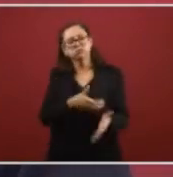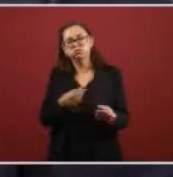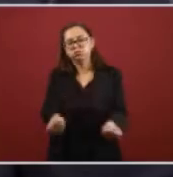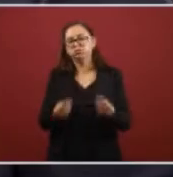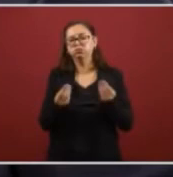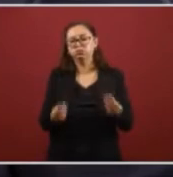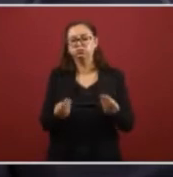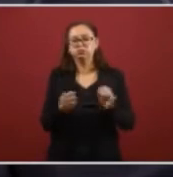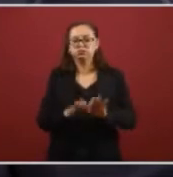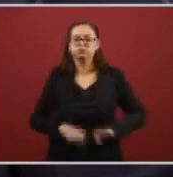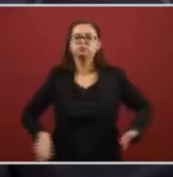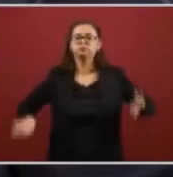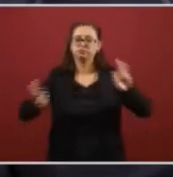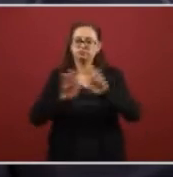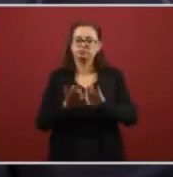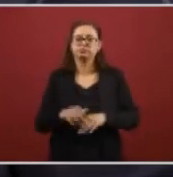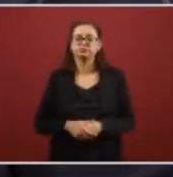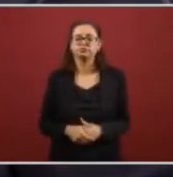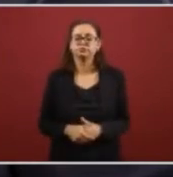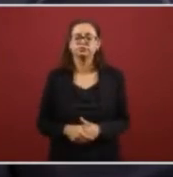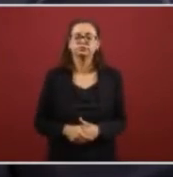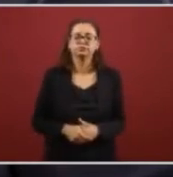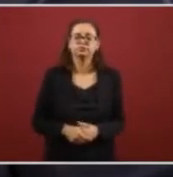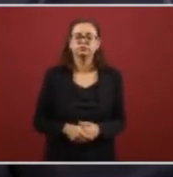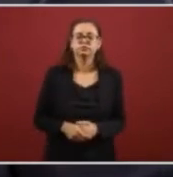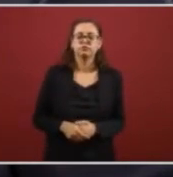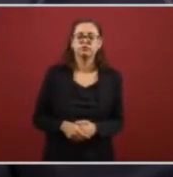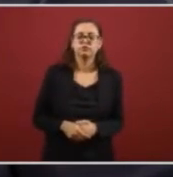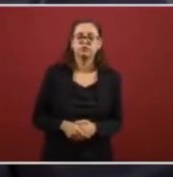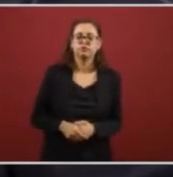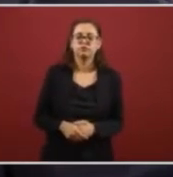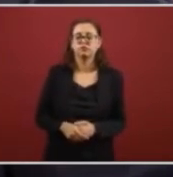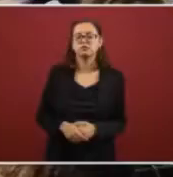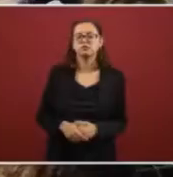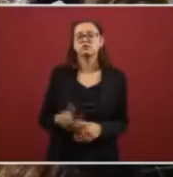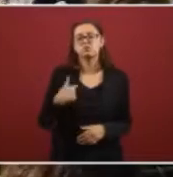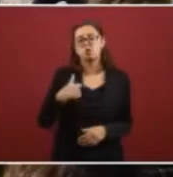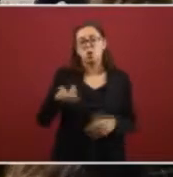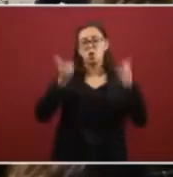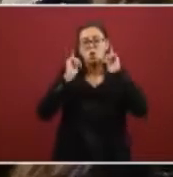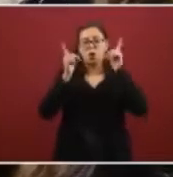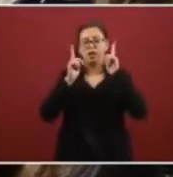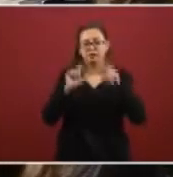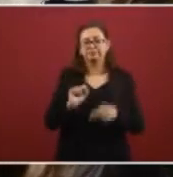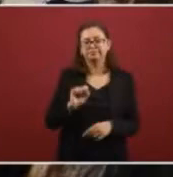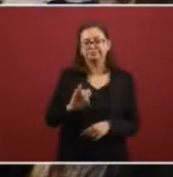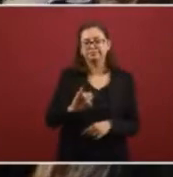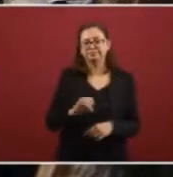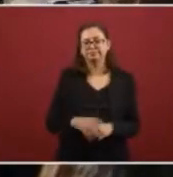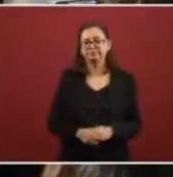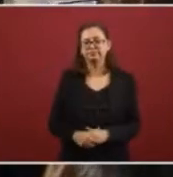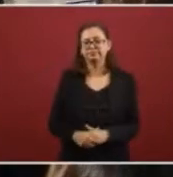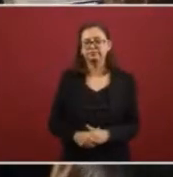important for public hacienda. For me. Yes, I expect